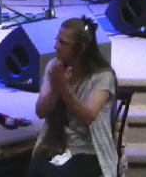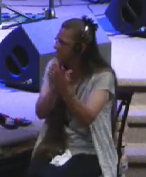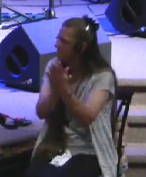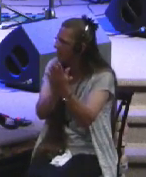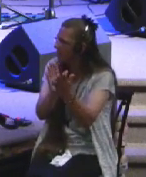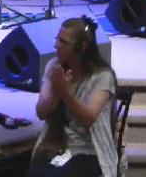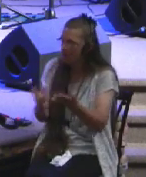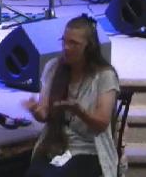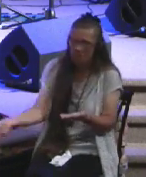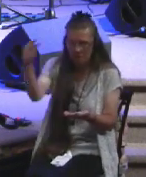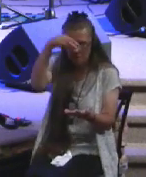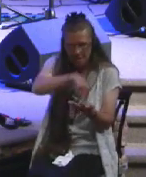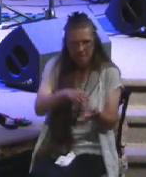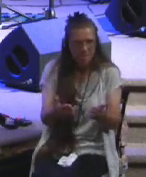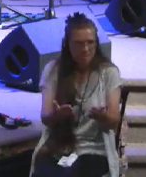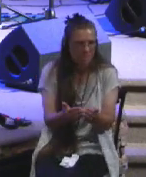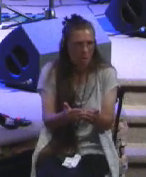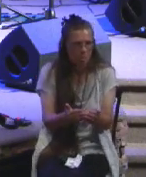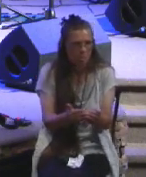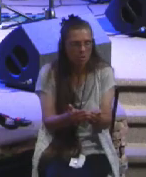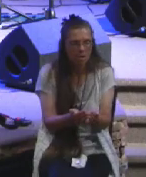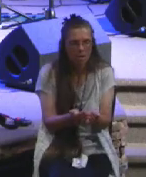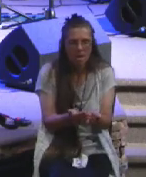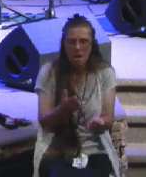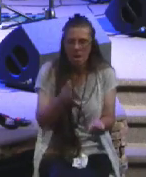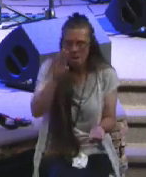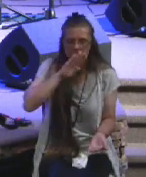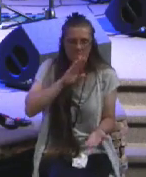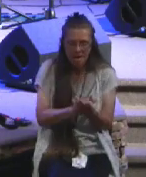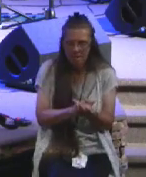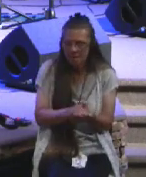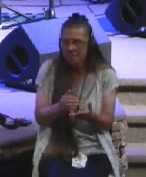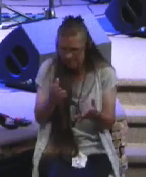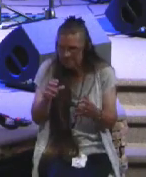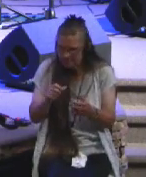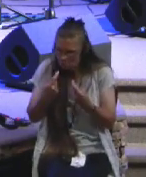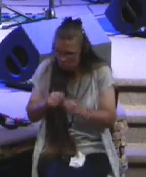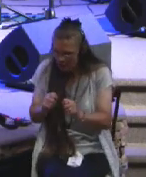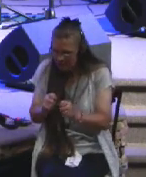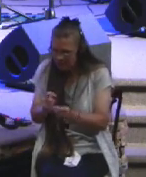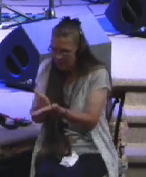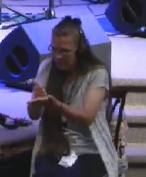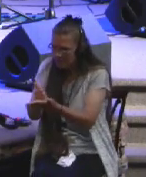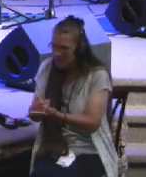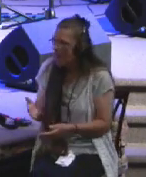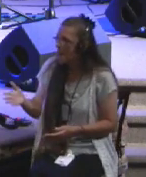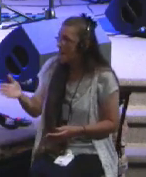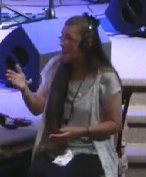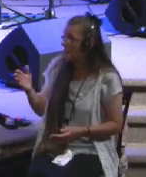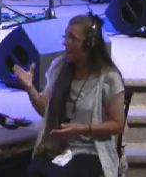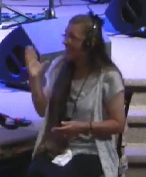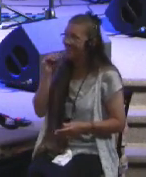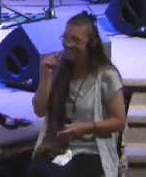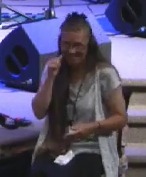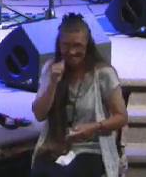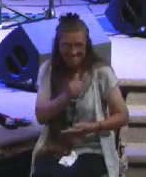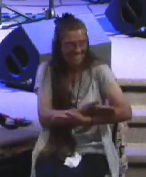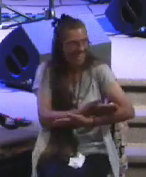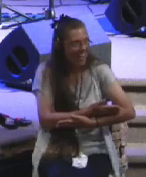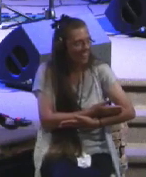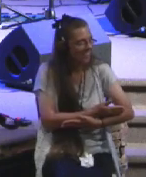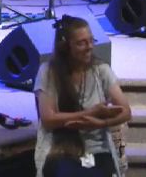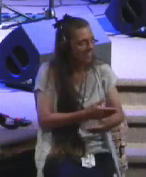We get her back in the boat. And my wife's trying to help her, and my daughter kicks into mother mode. And so my